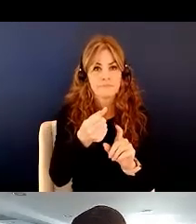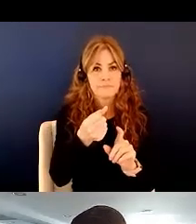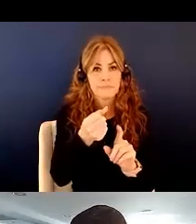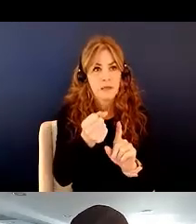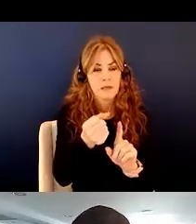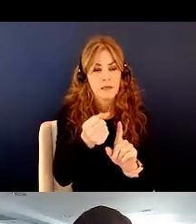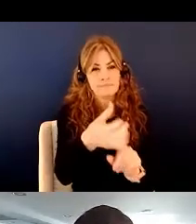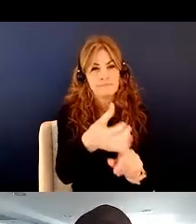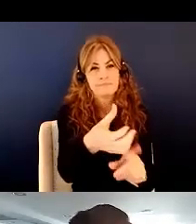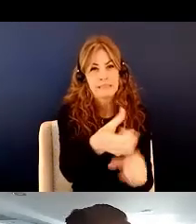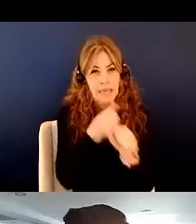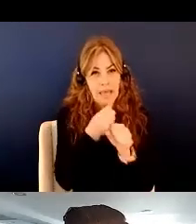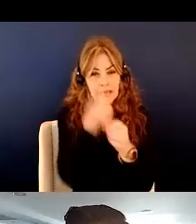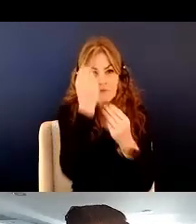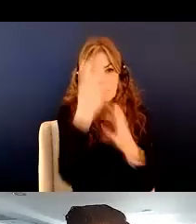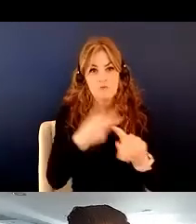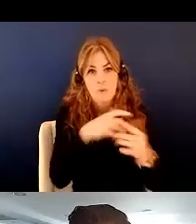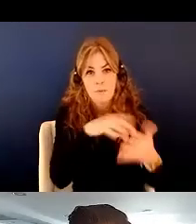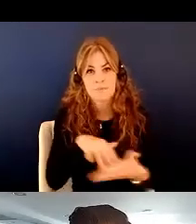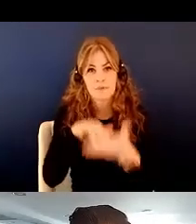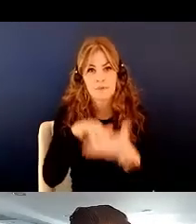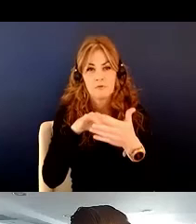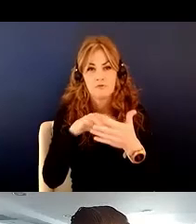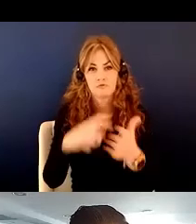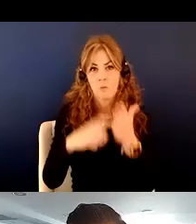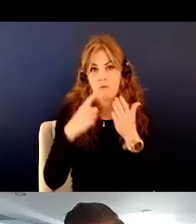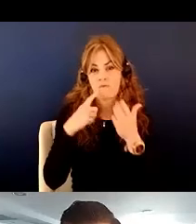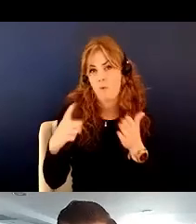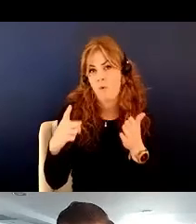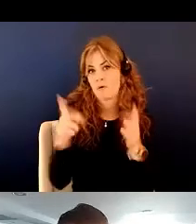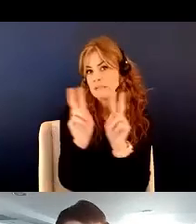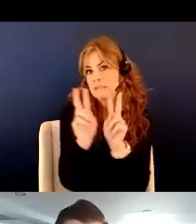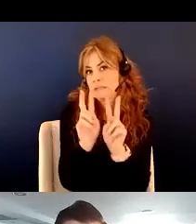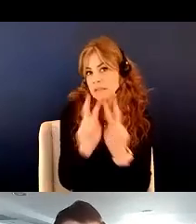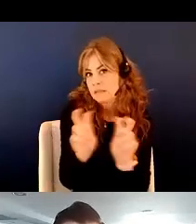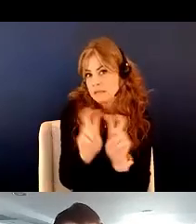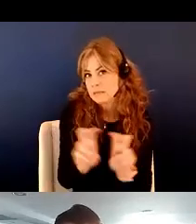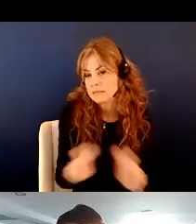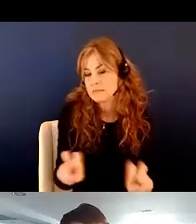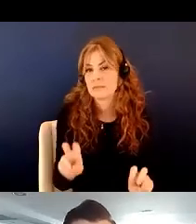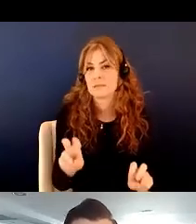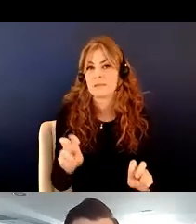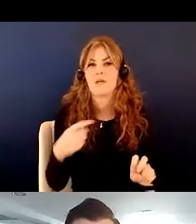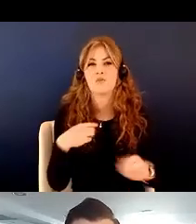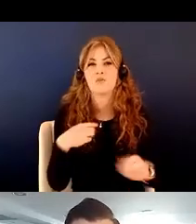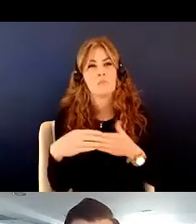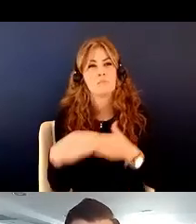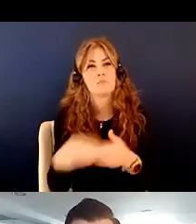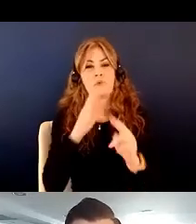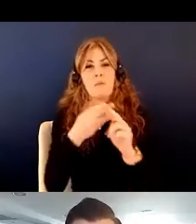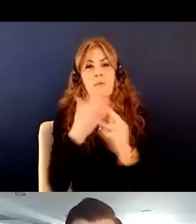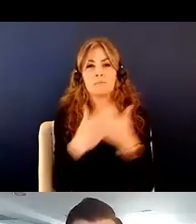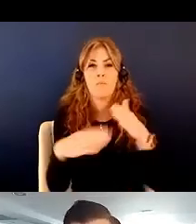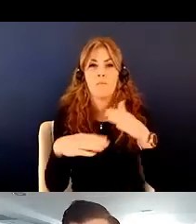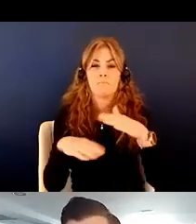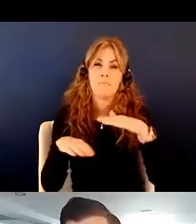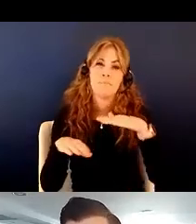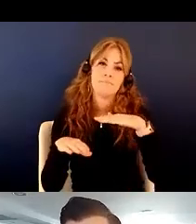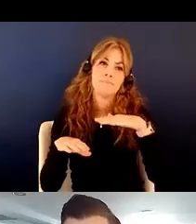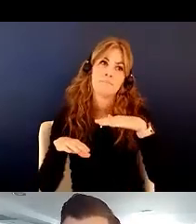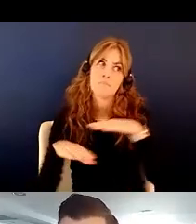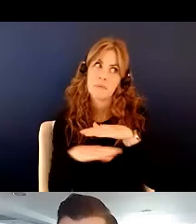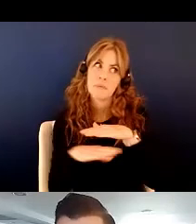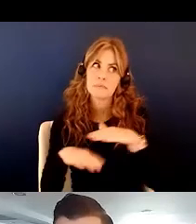information from those studies that we need for our synthesis. And I'm going to walk through some of the basics of how we